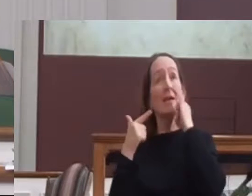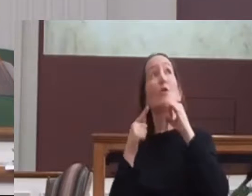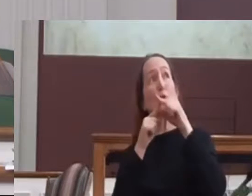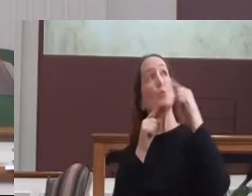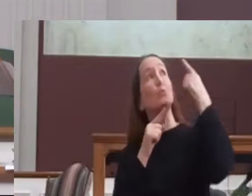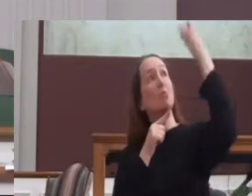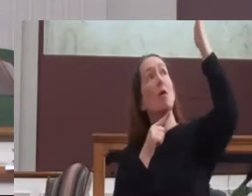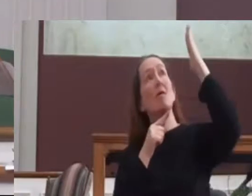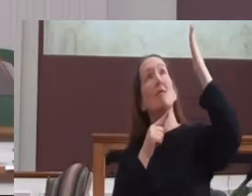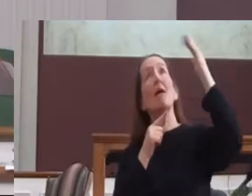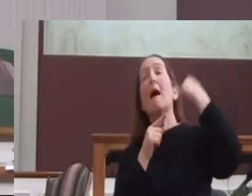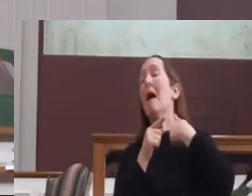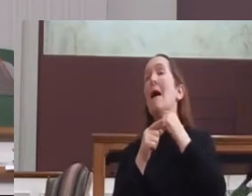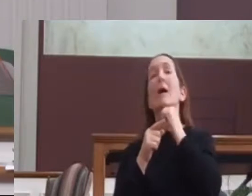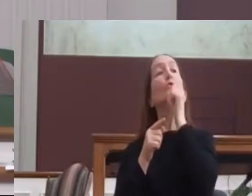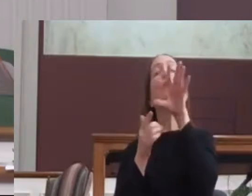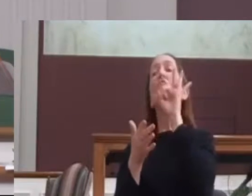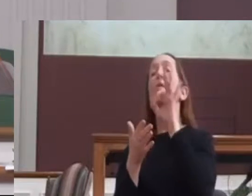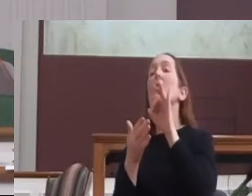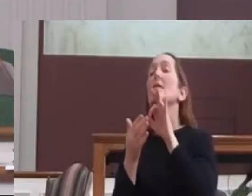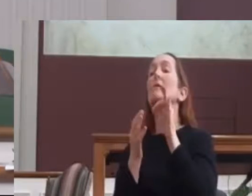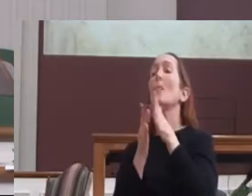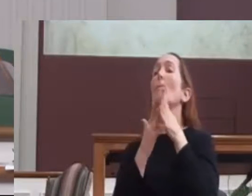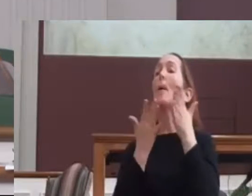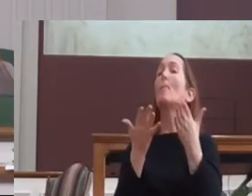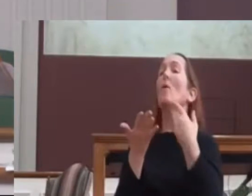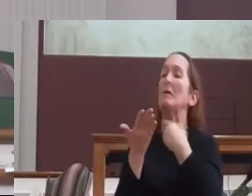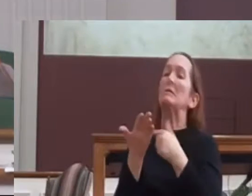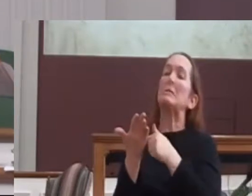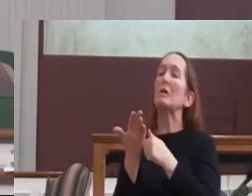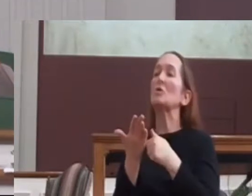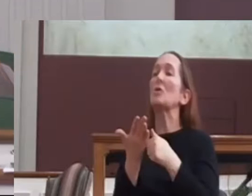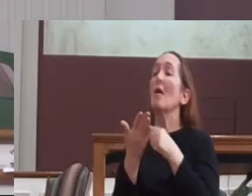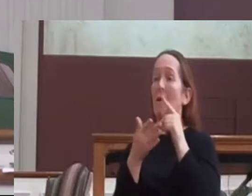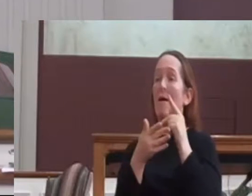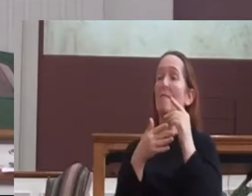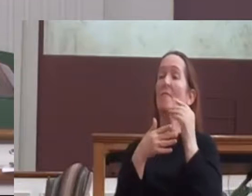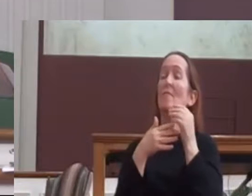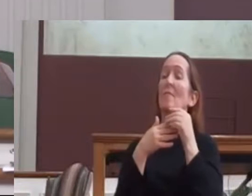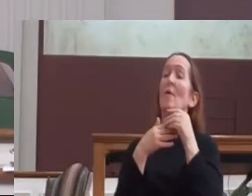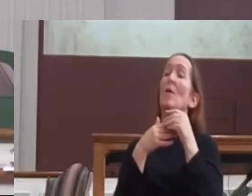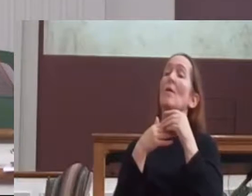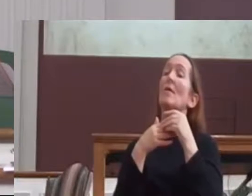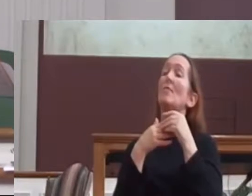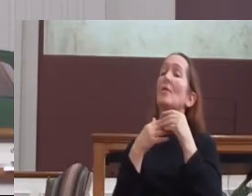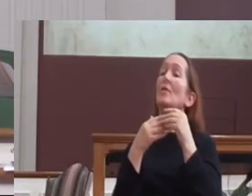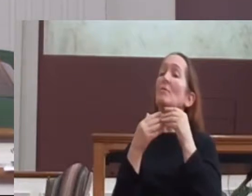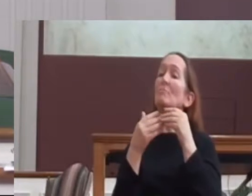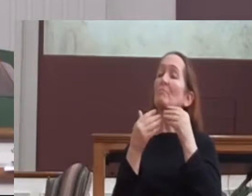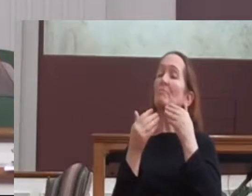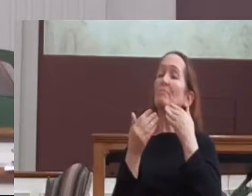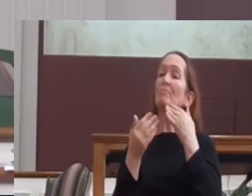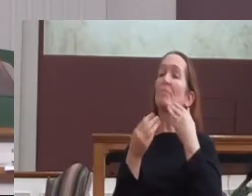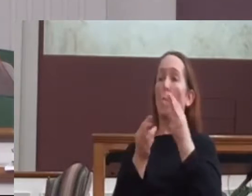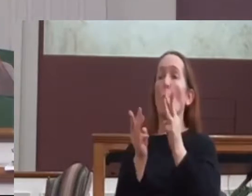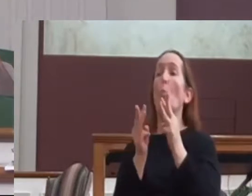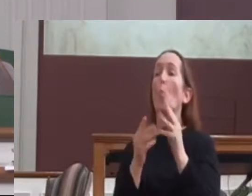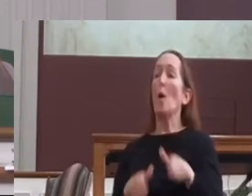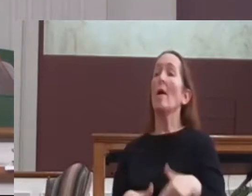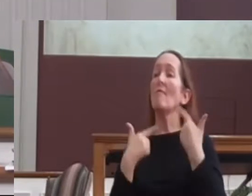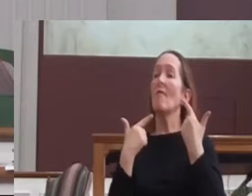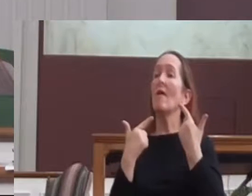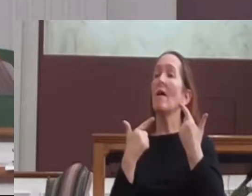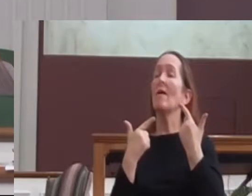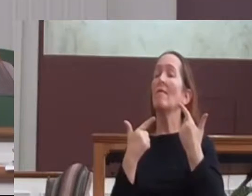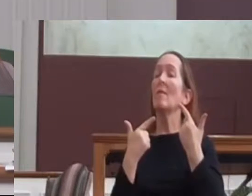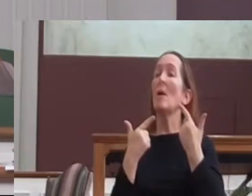How important the idea of life is to God. I do not find in Scripture a discussion of the quality of life